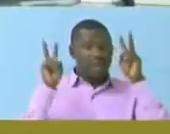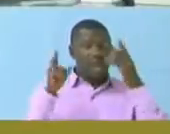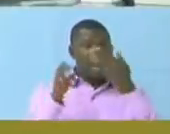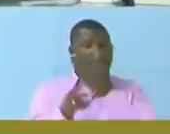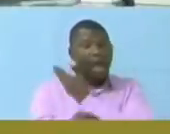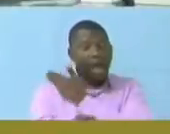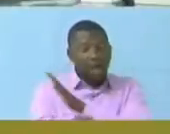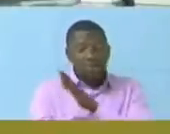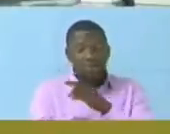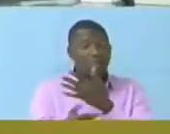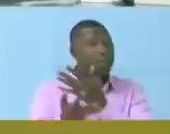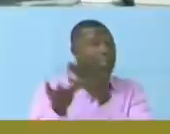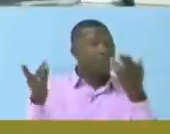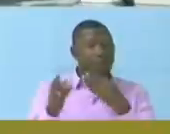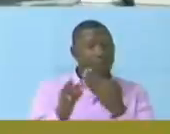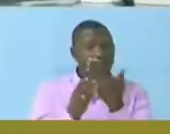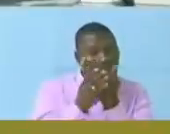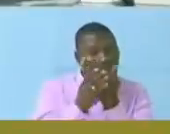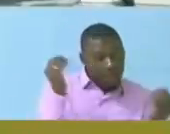controlled.